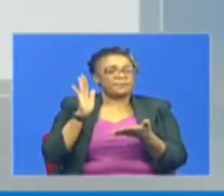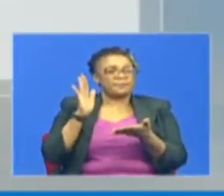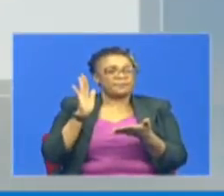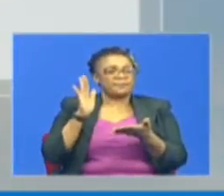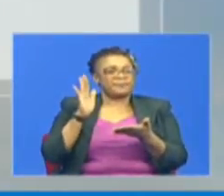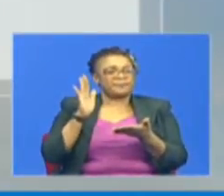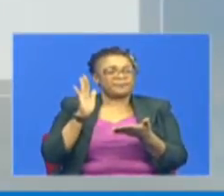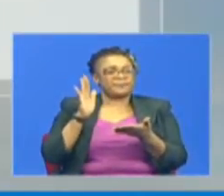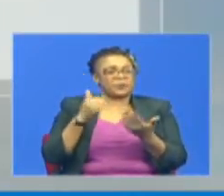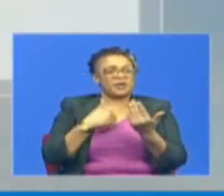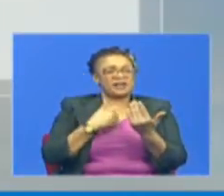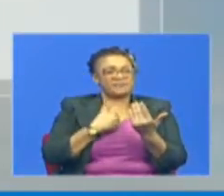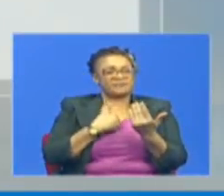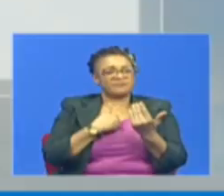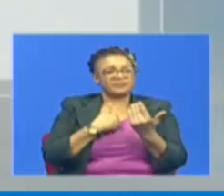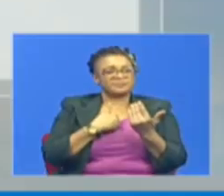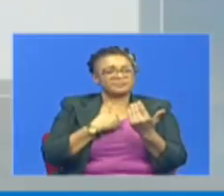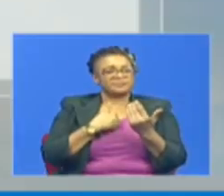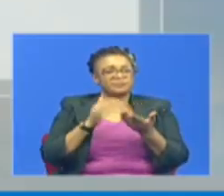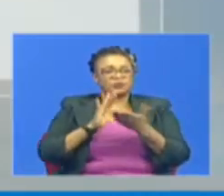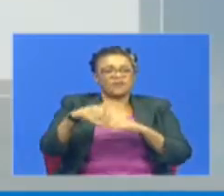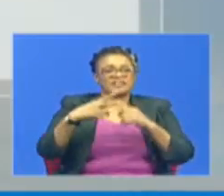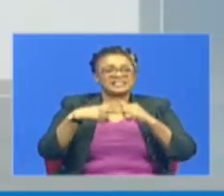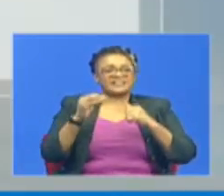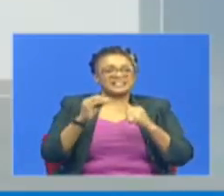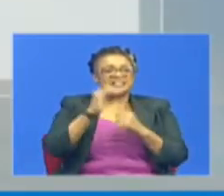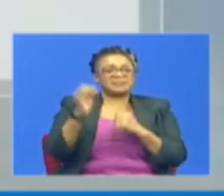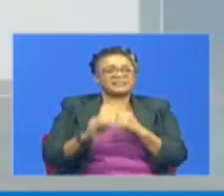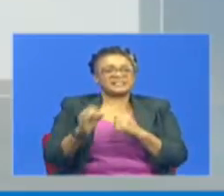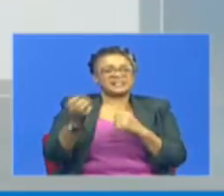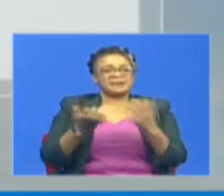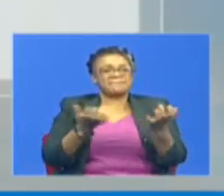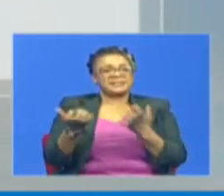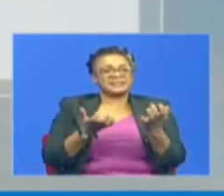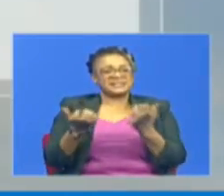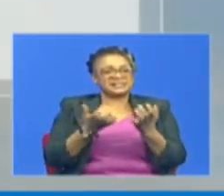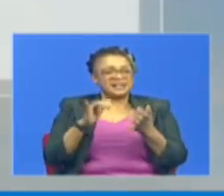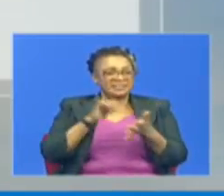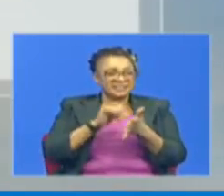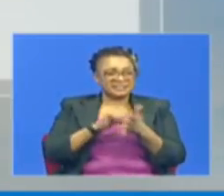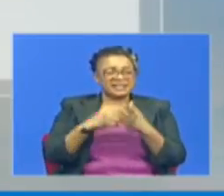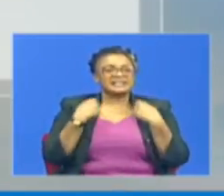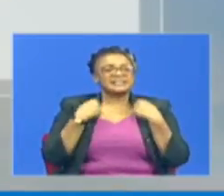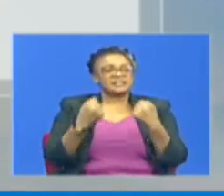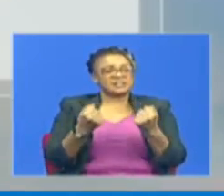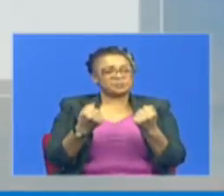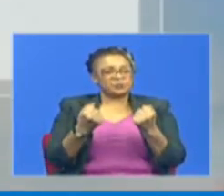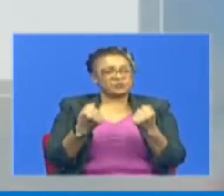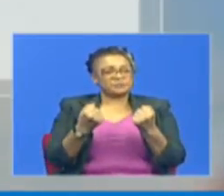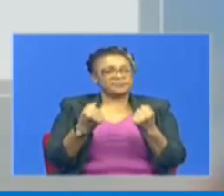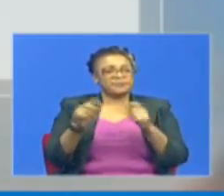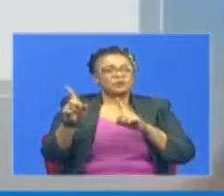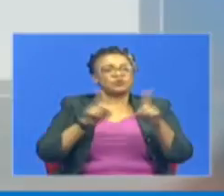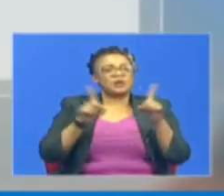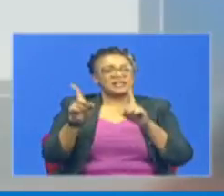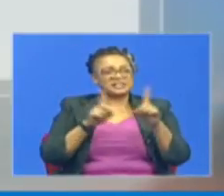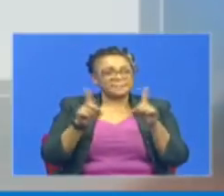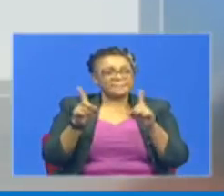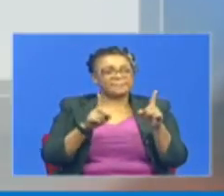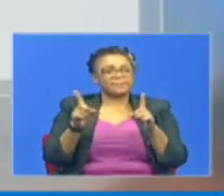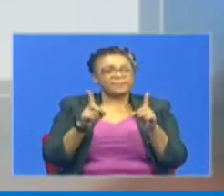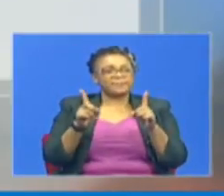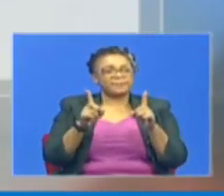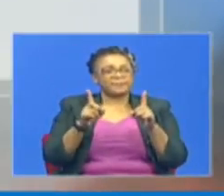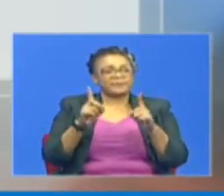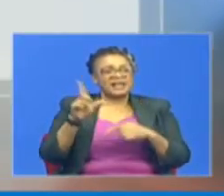are who have seen over 70% impact on their business, that's in transport and logistics, tourism and hospitality, leisure, sports,